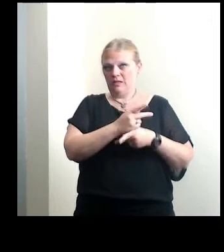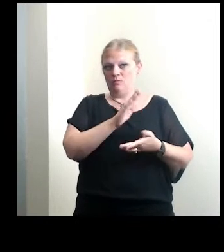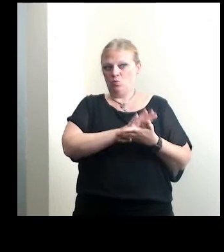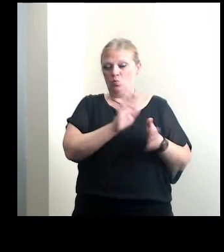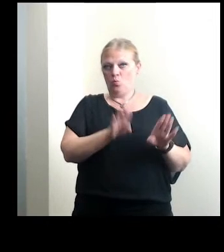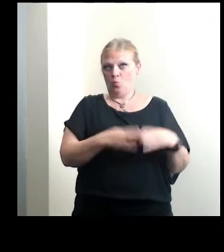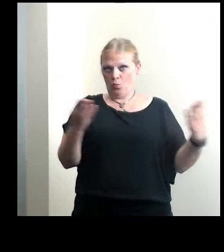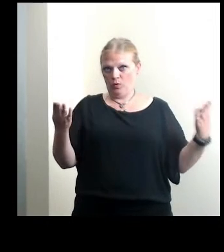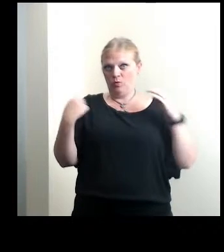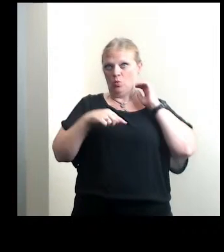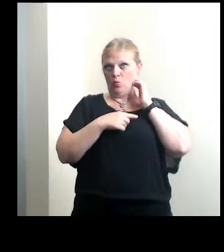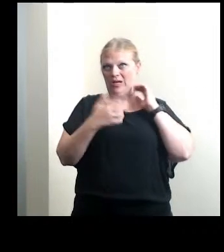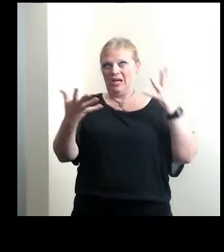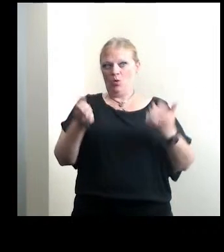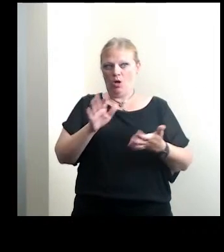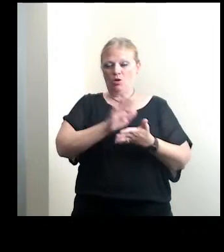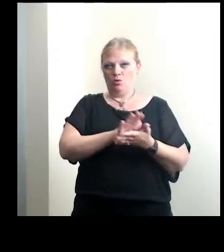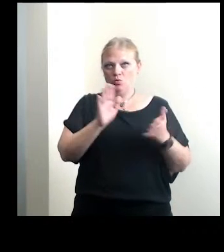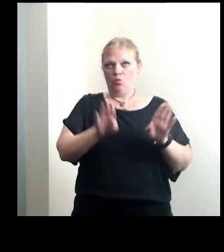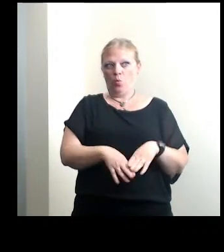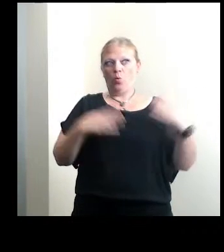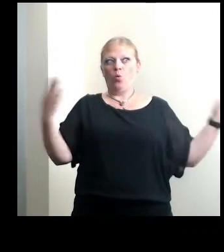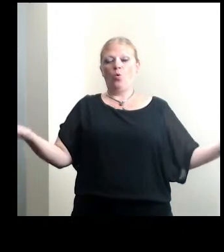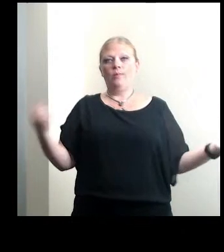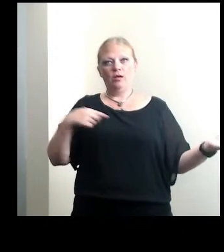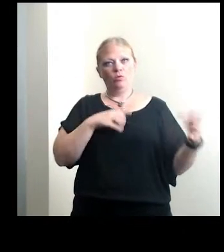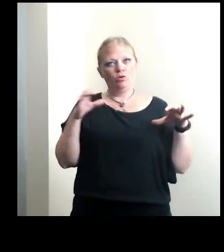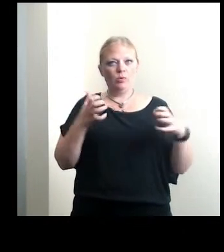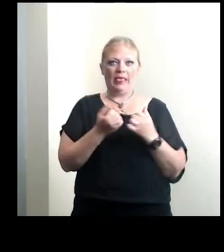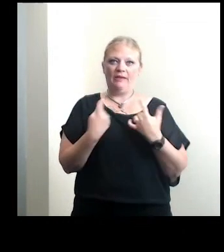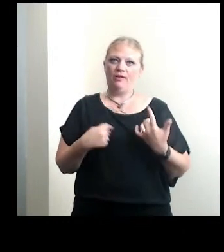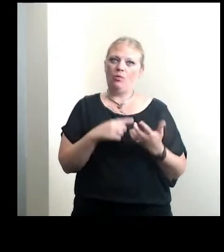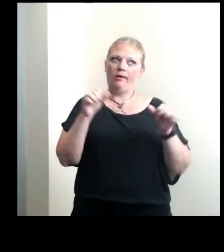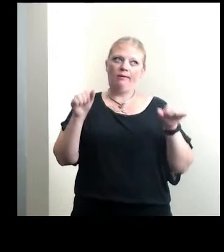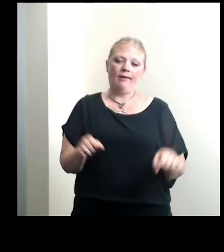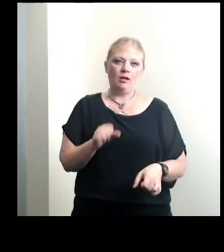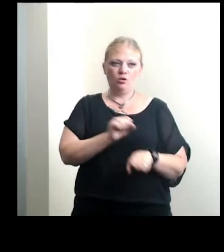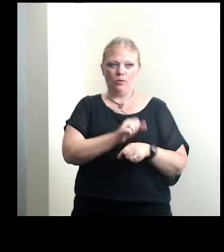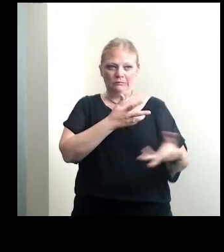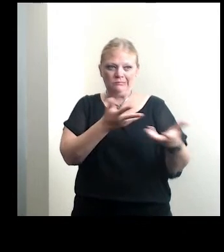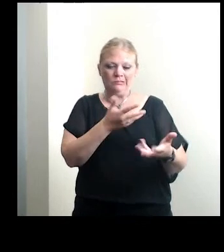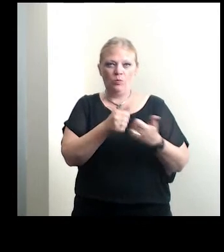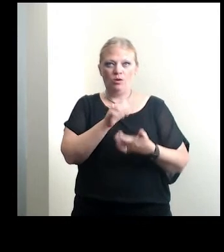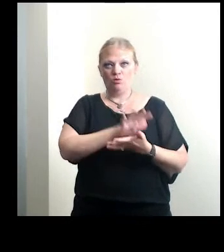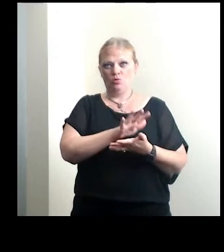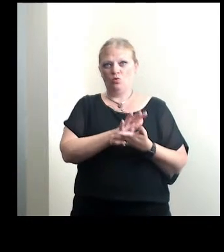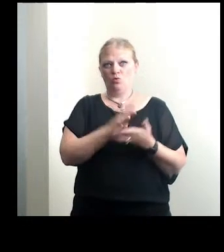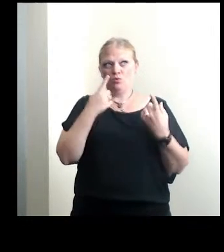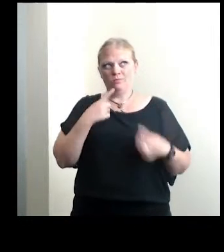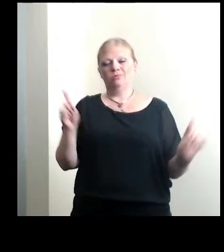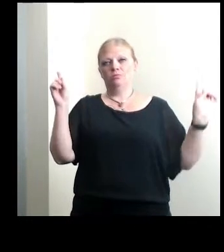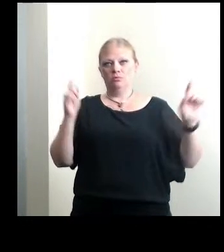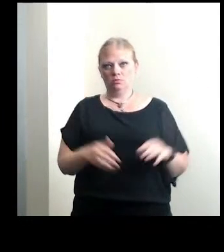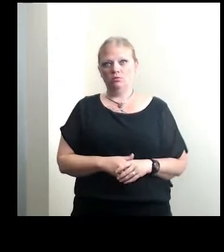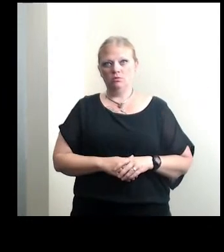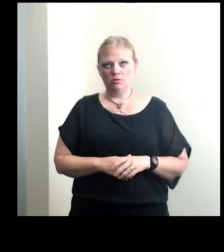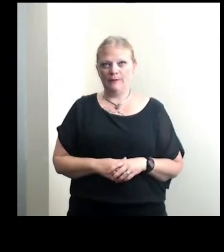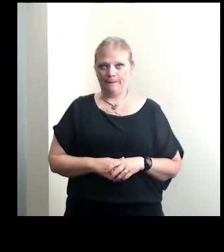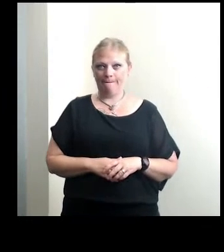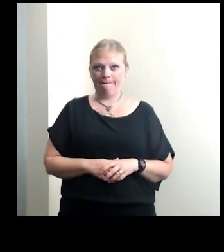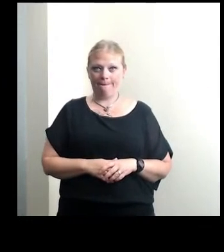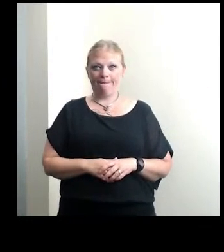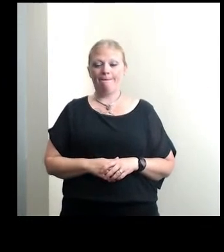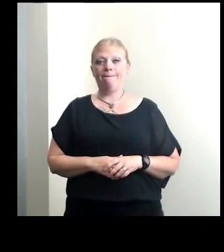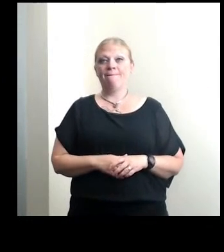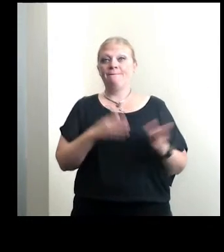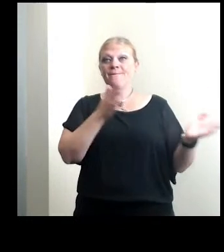open. We want the schools to be open, and we are doing everything we can to work with the schools to make that happen. So now